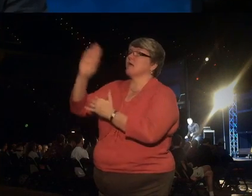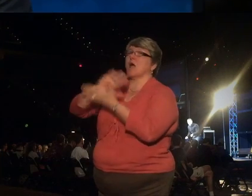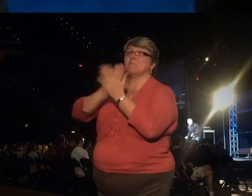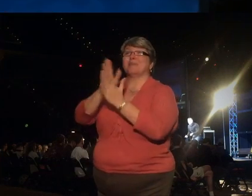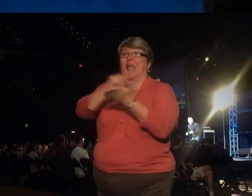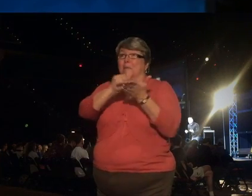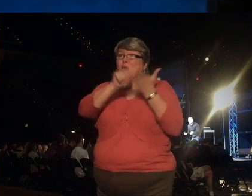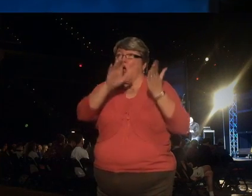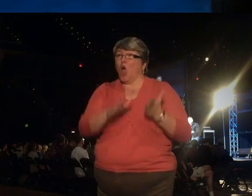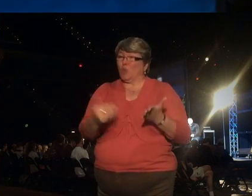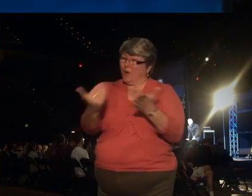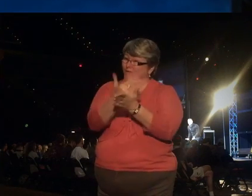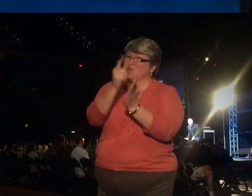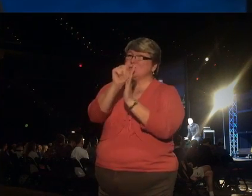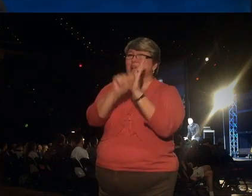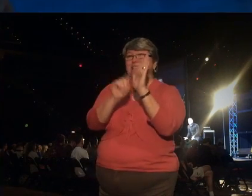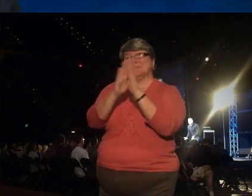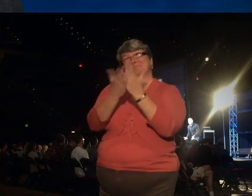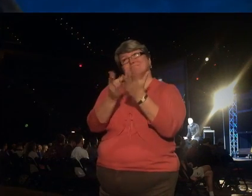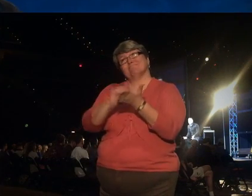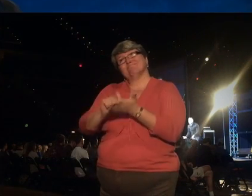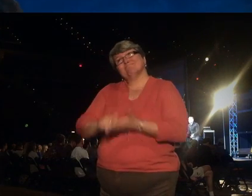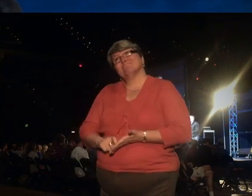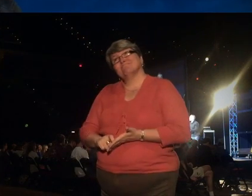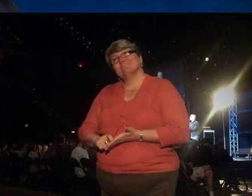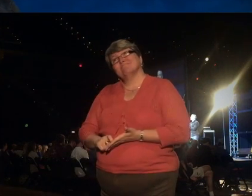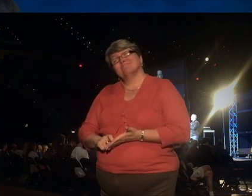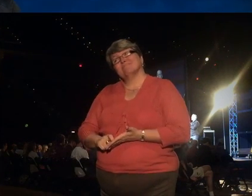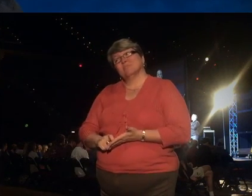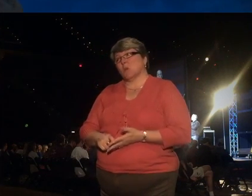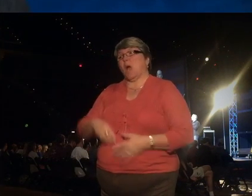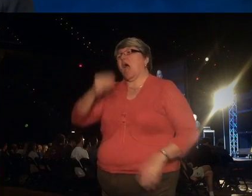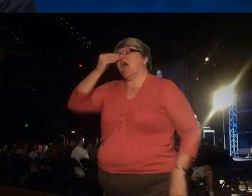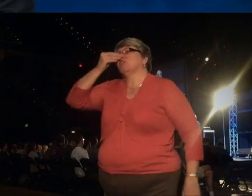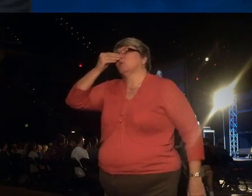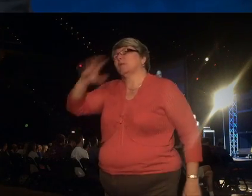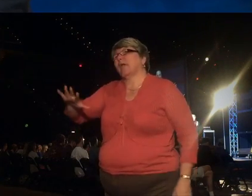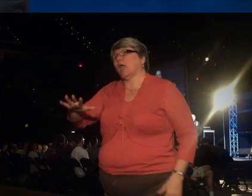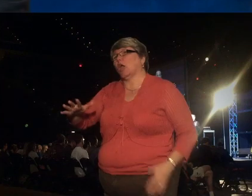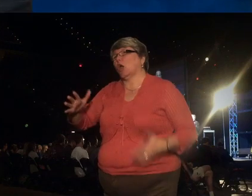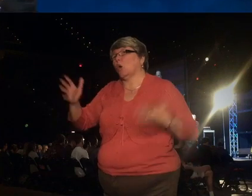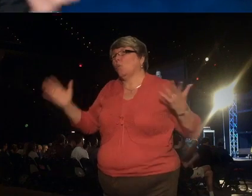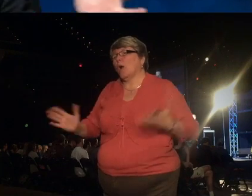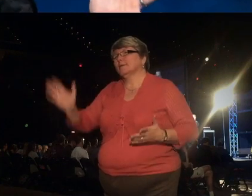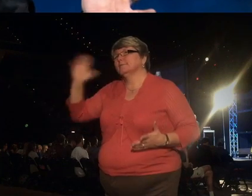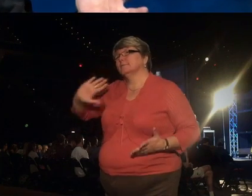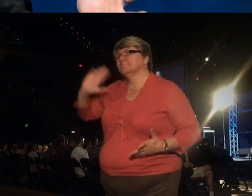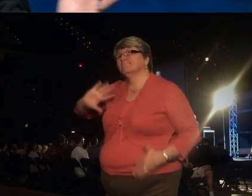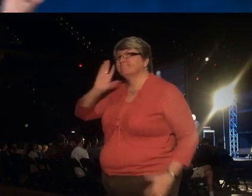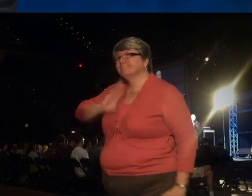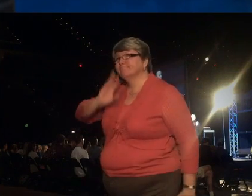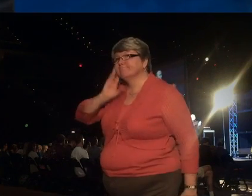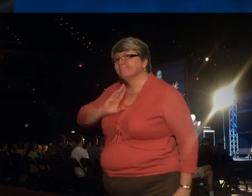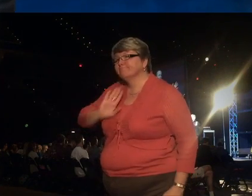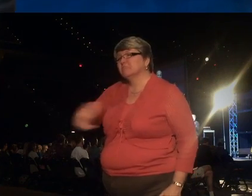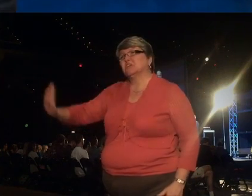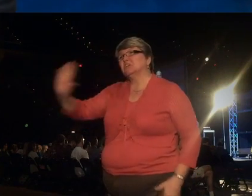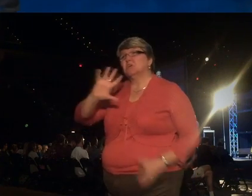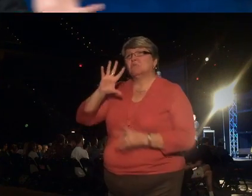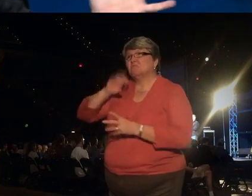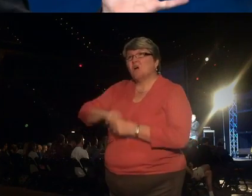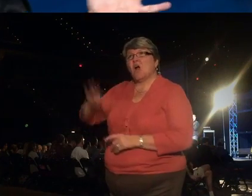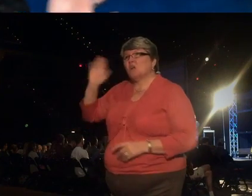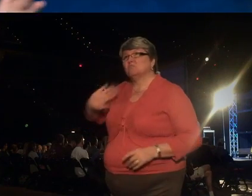Testament. So I don't care what you've done, what you've been a part of, what your hands